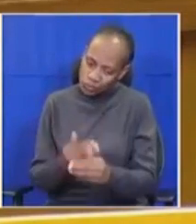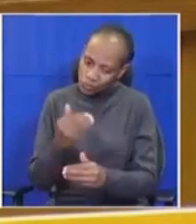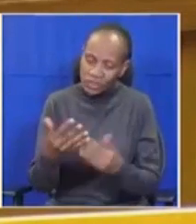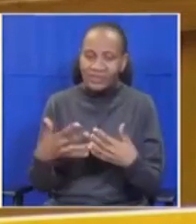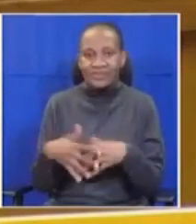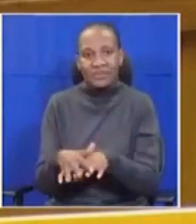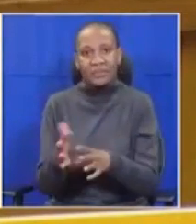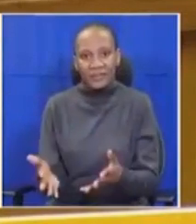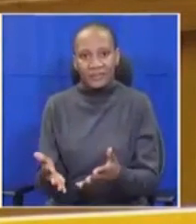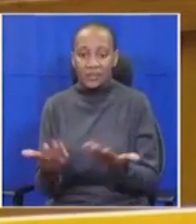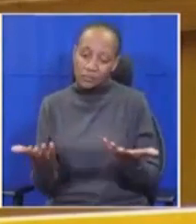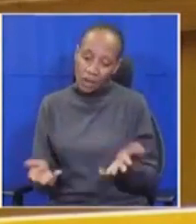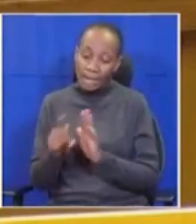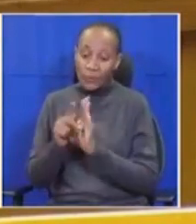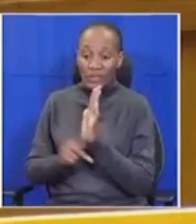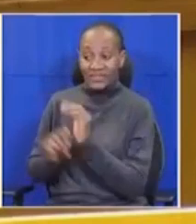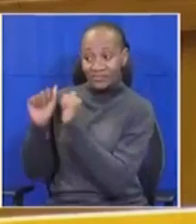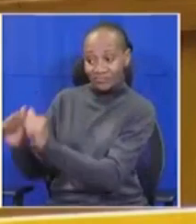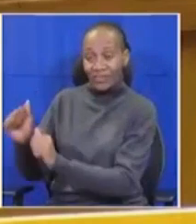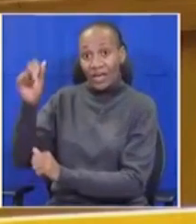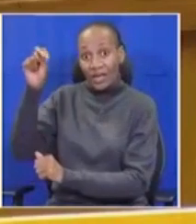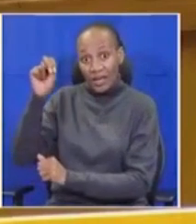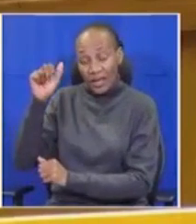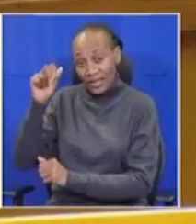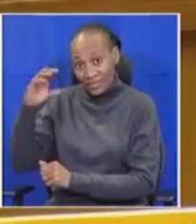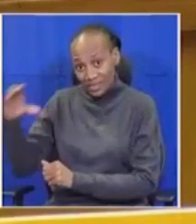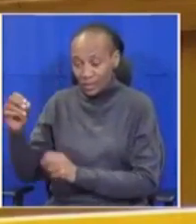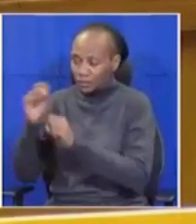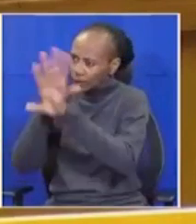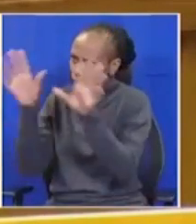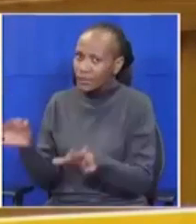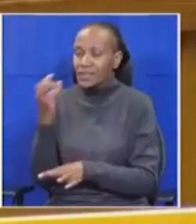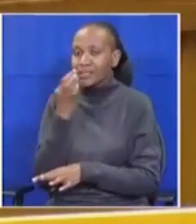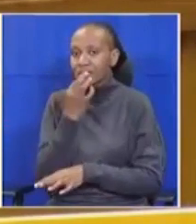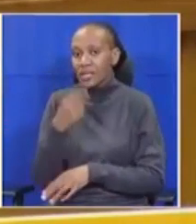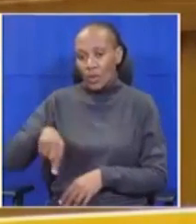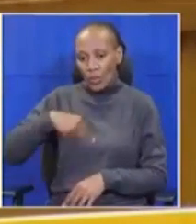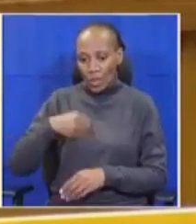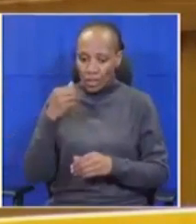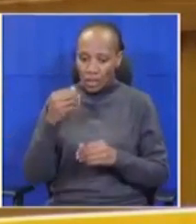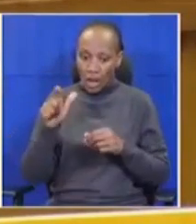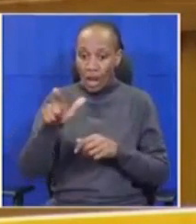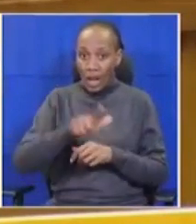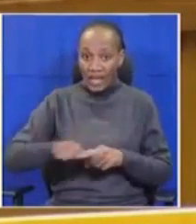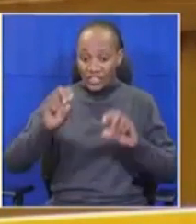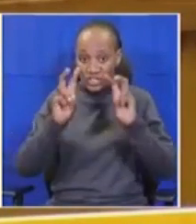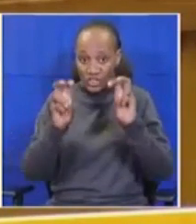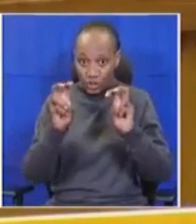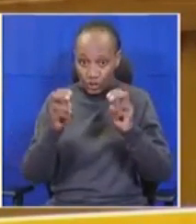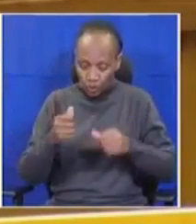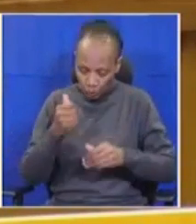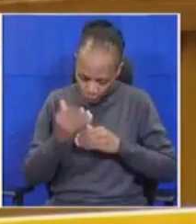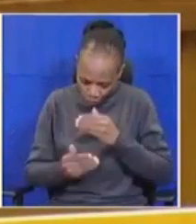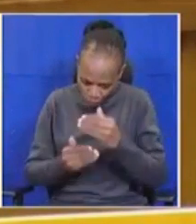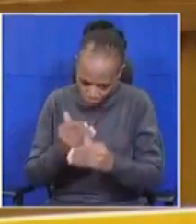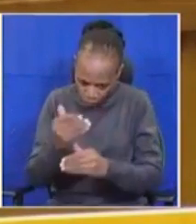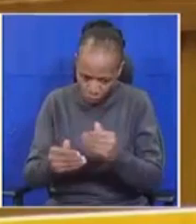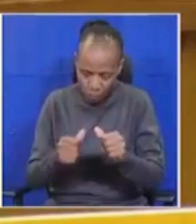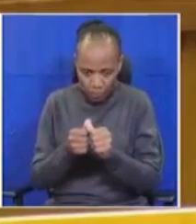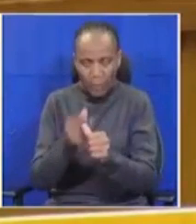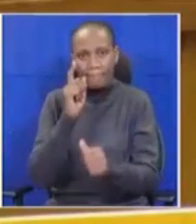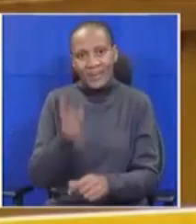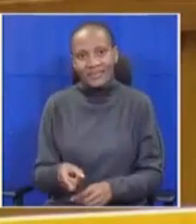of the governing party is very clear. We need to move on with land reform and restore the dignity of